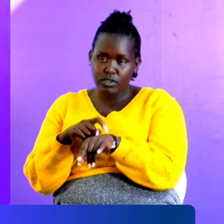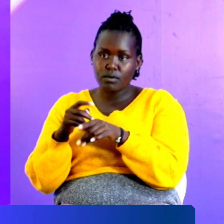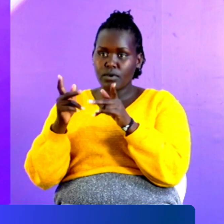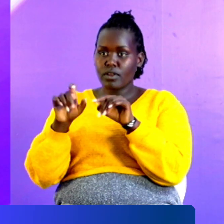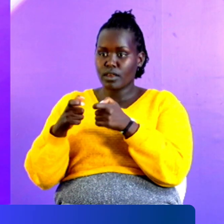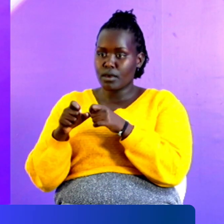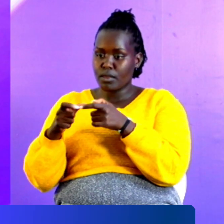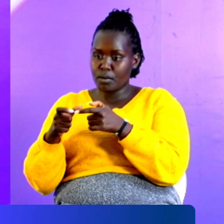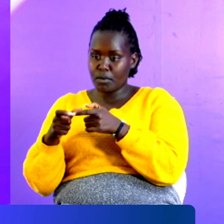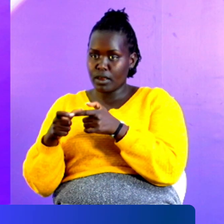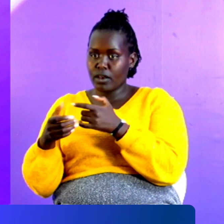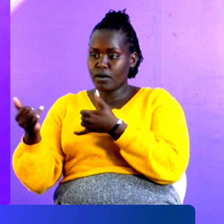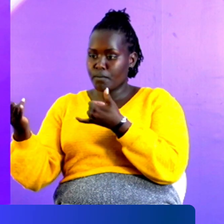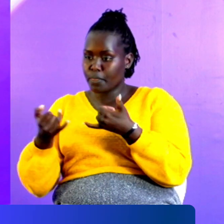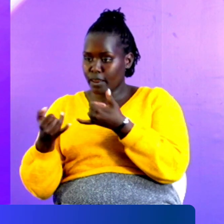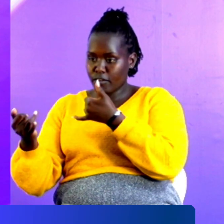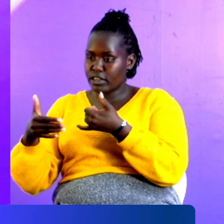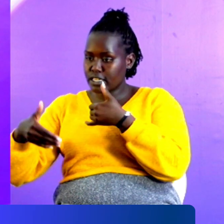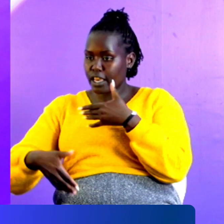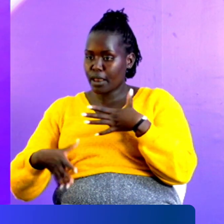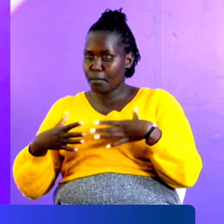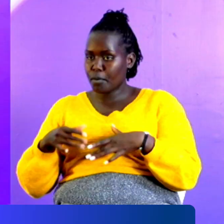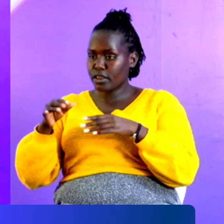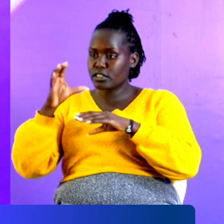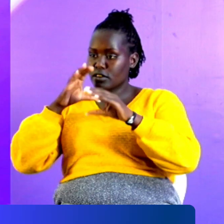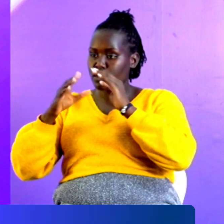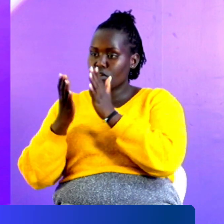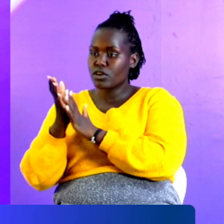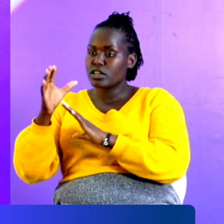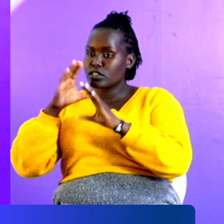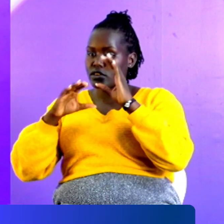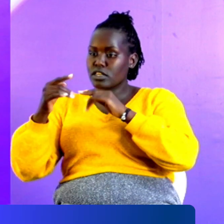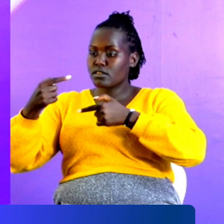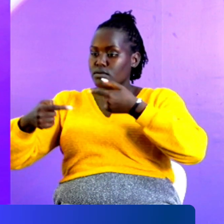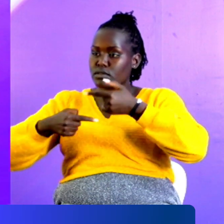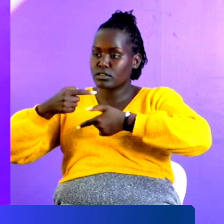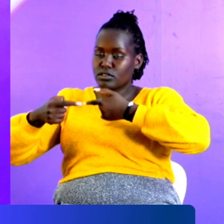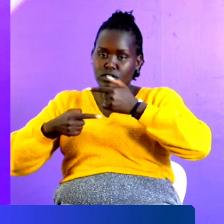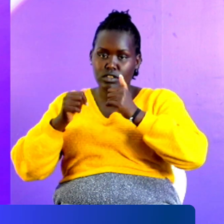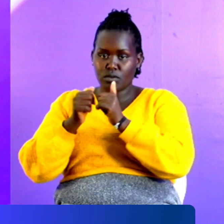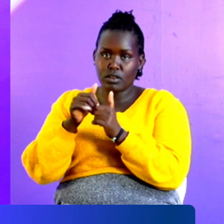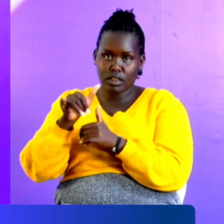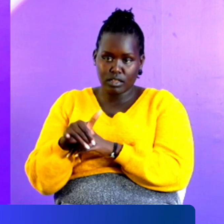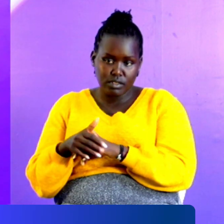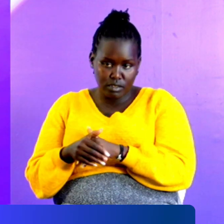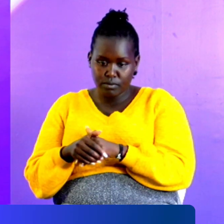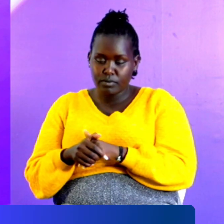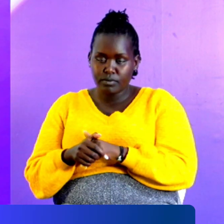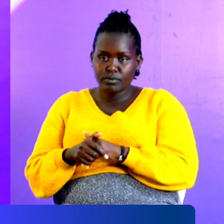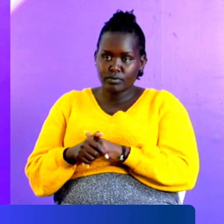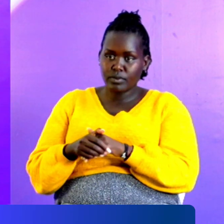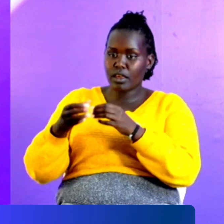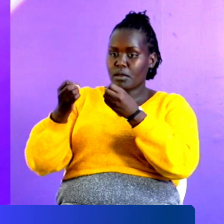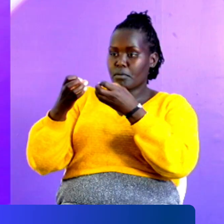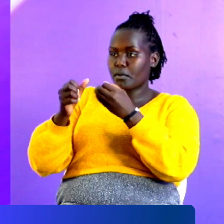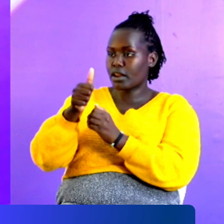inviting many young people to these conversations because it is through these conversations that we continue the conversation. The advocacy as well. The advocacy. Yeah.